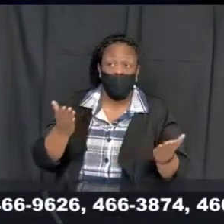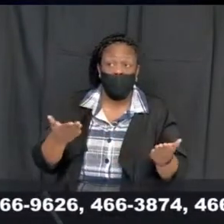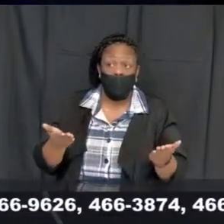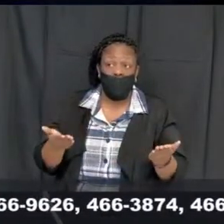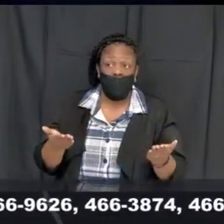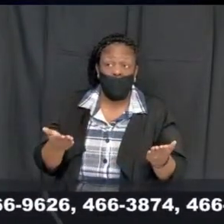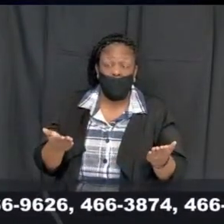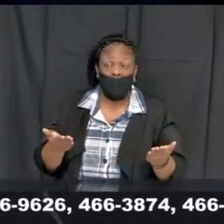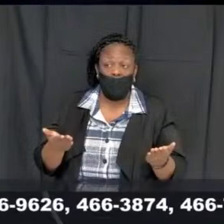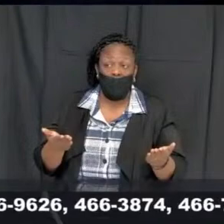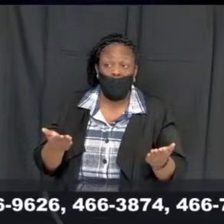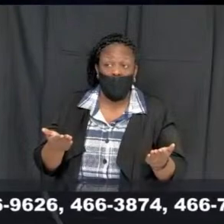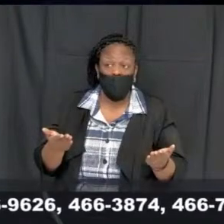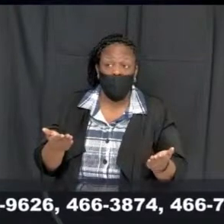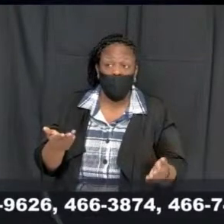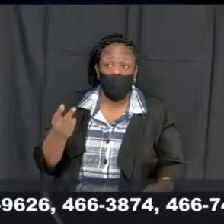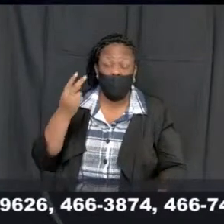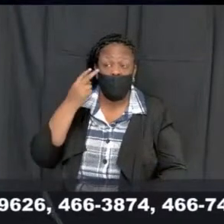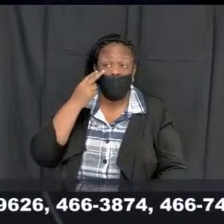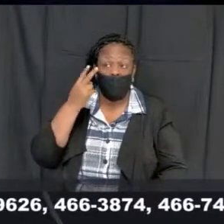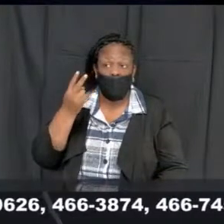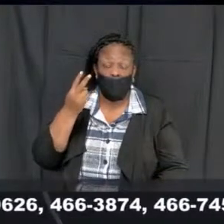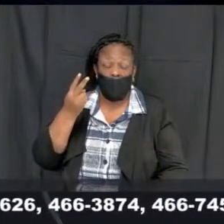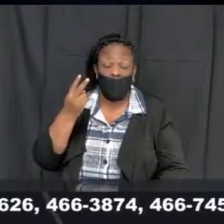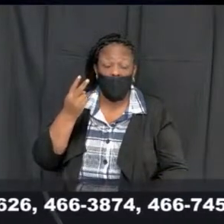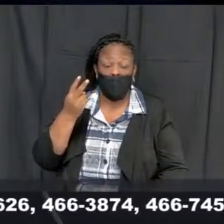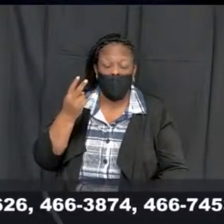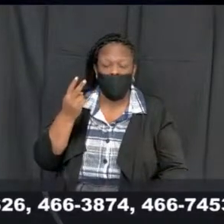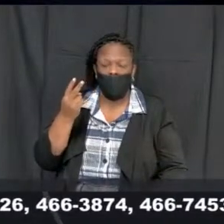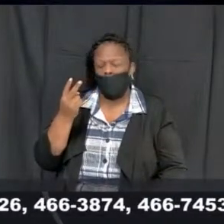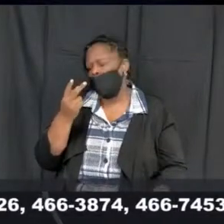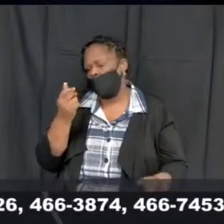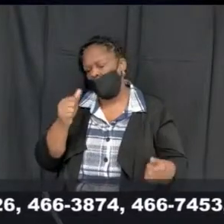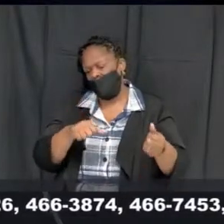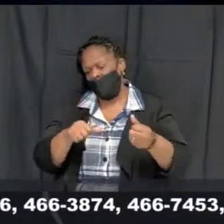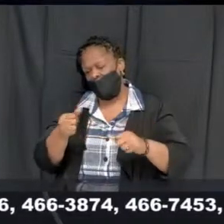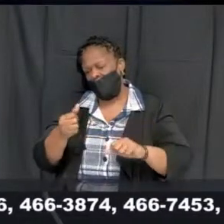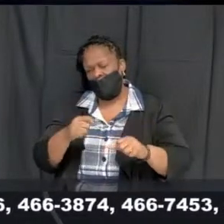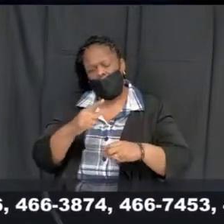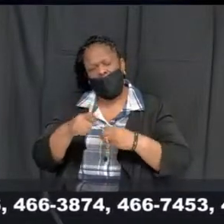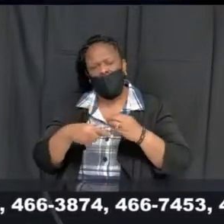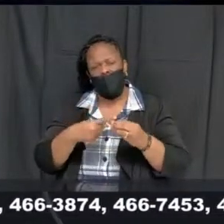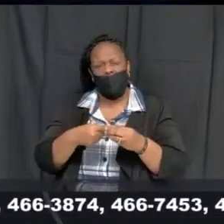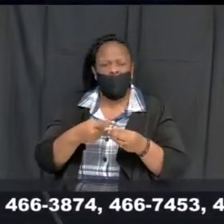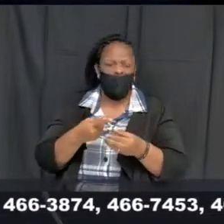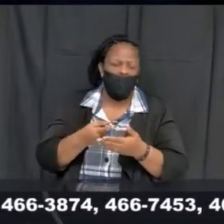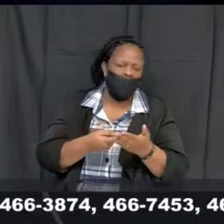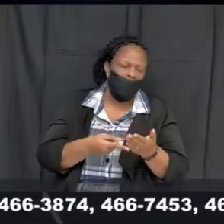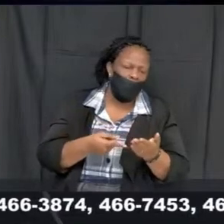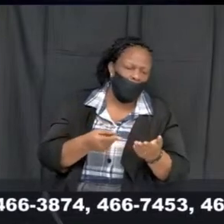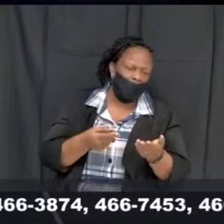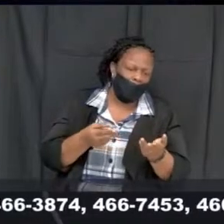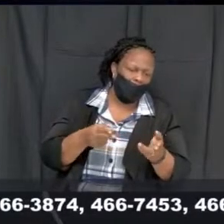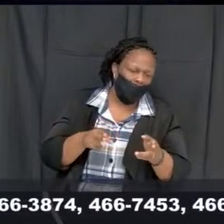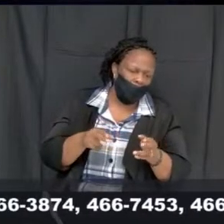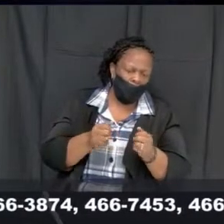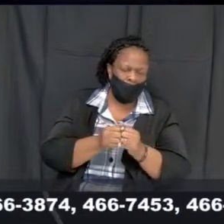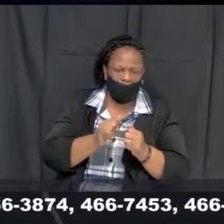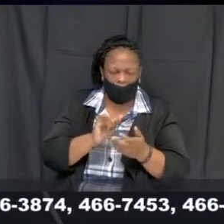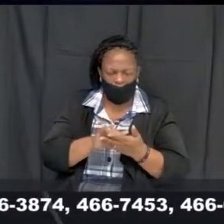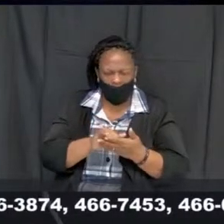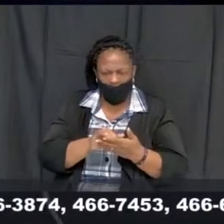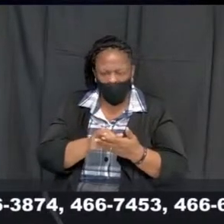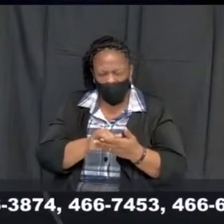We are following up the science behind these variants. And so the UK variant is 50%